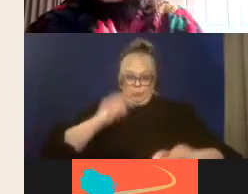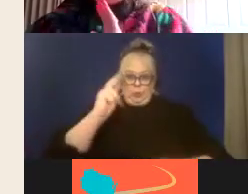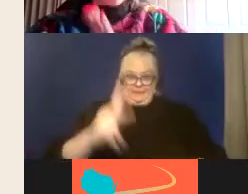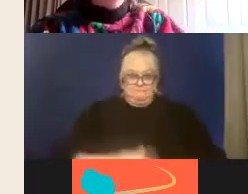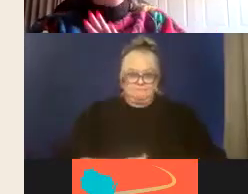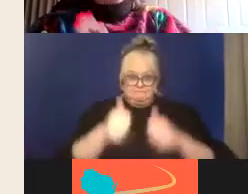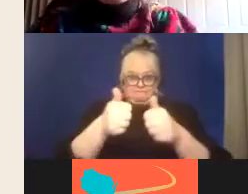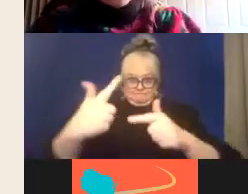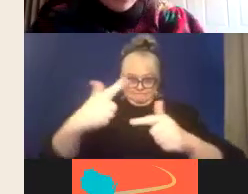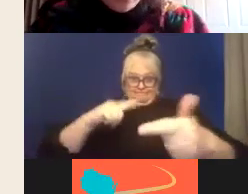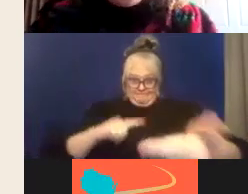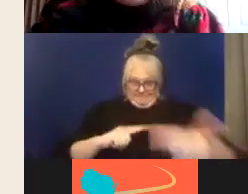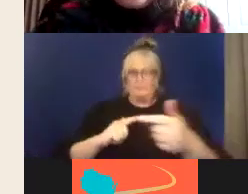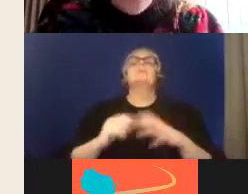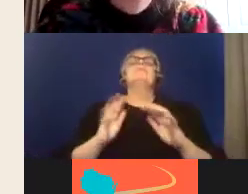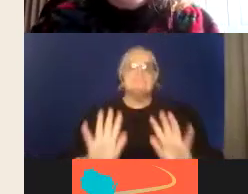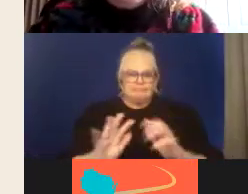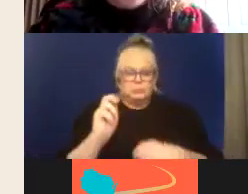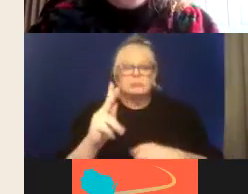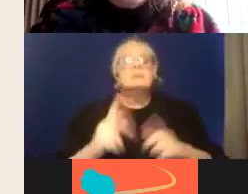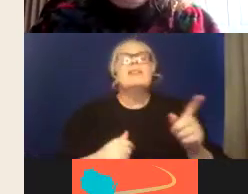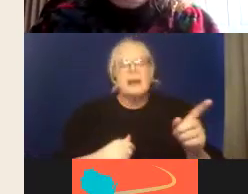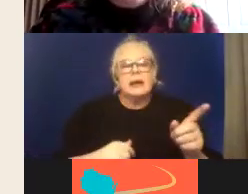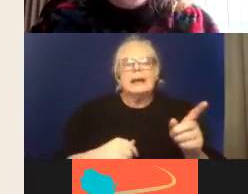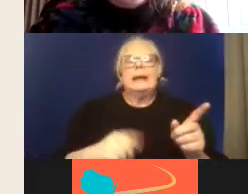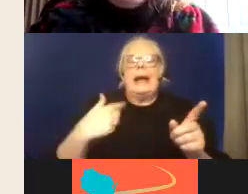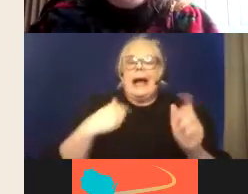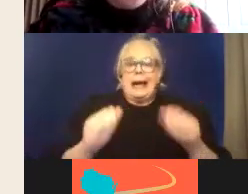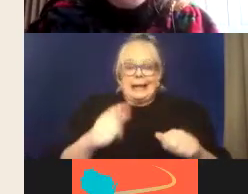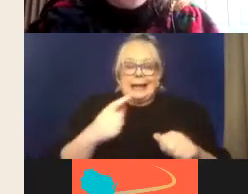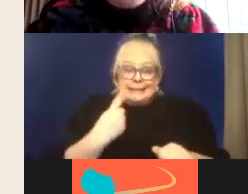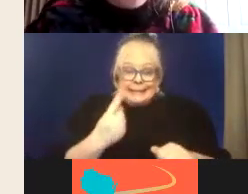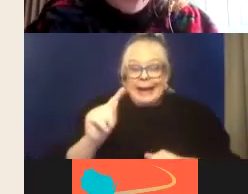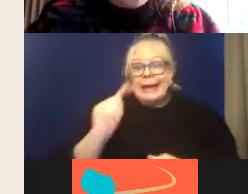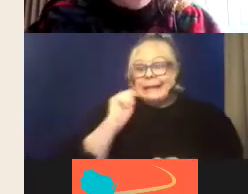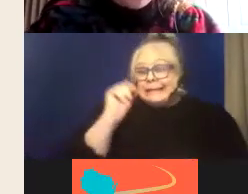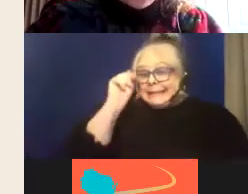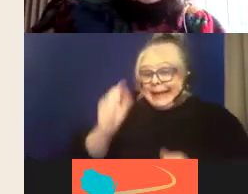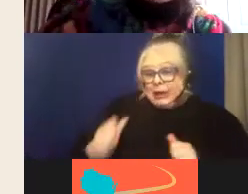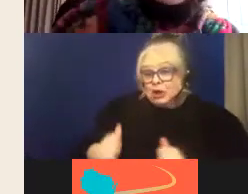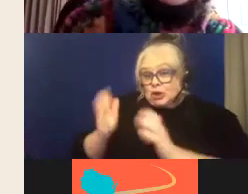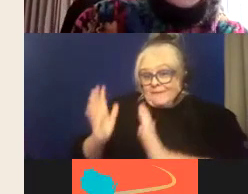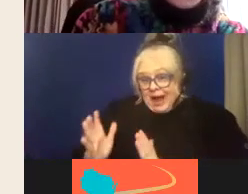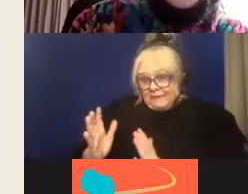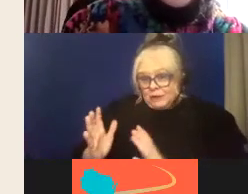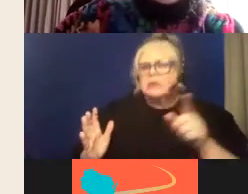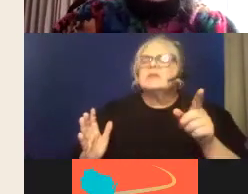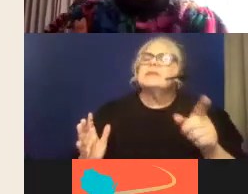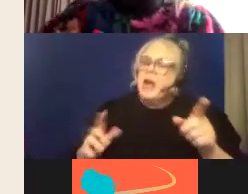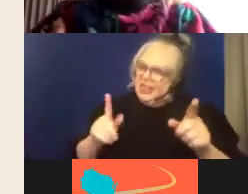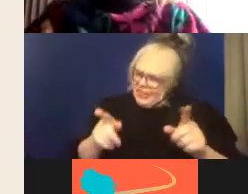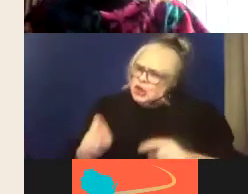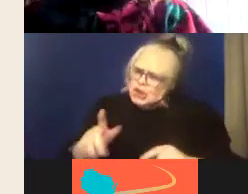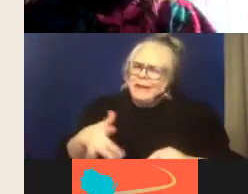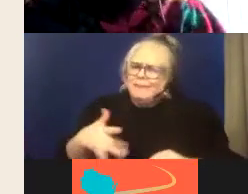I can say with relative certainty that teen survivors experiencing sextortion should feel safe reporting to law enforcement across our state, thanks